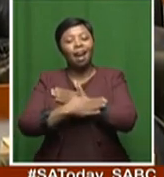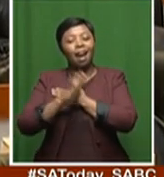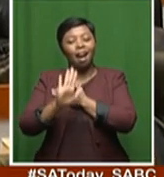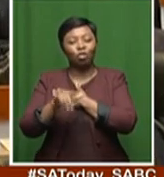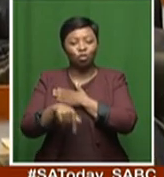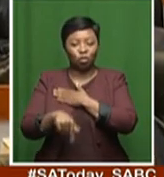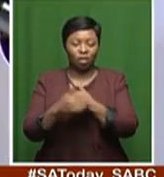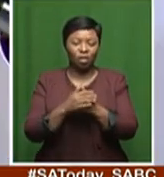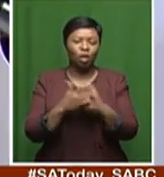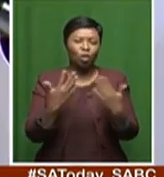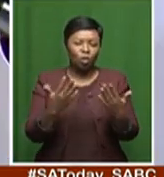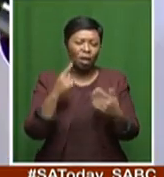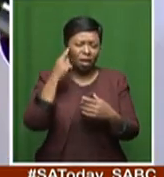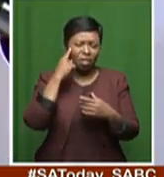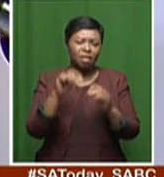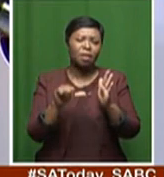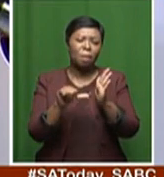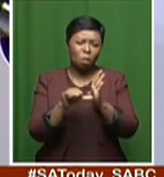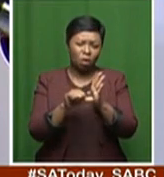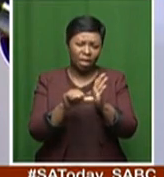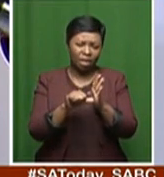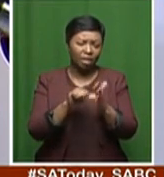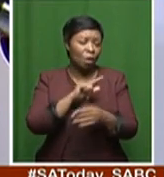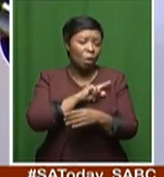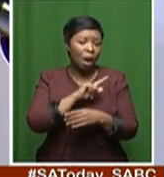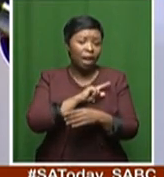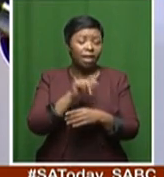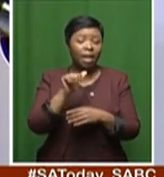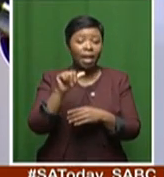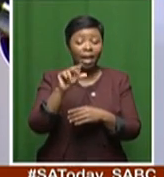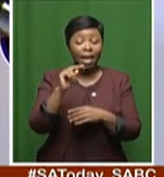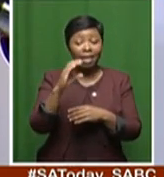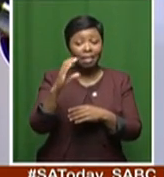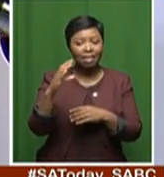the fact that the ANC came here also voluntarily